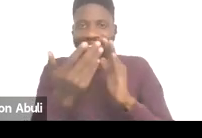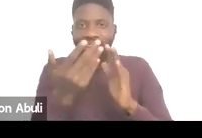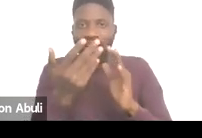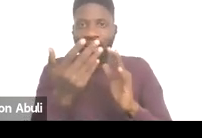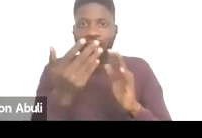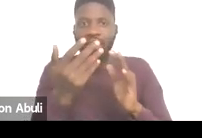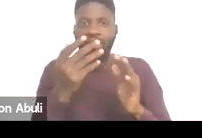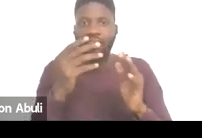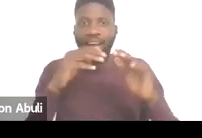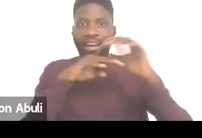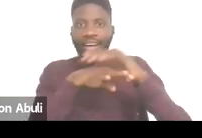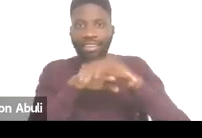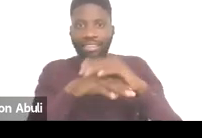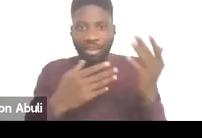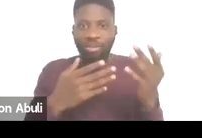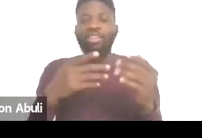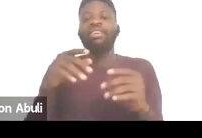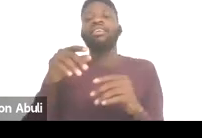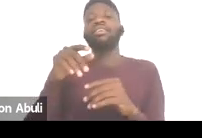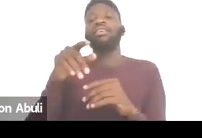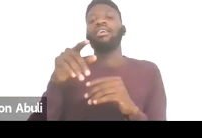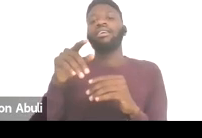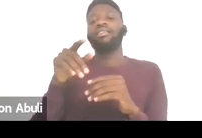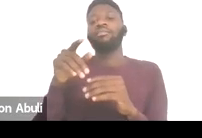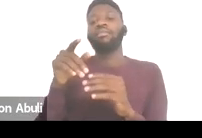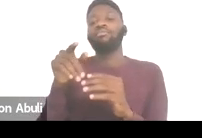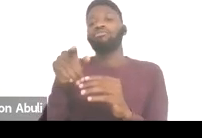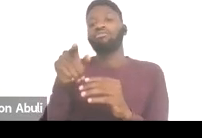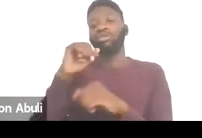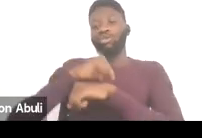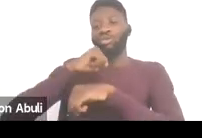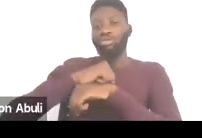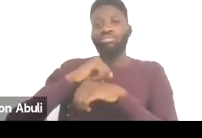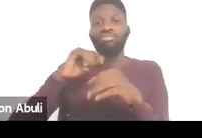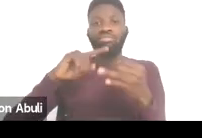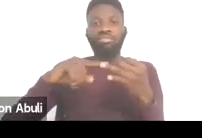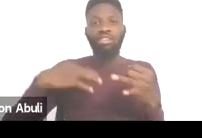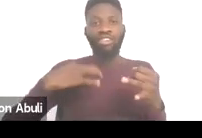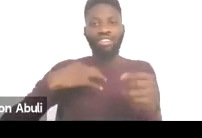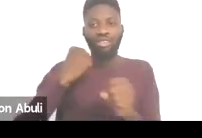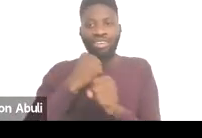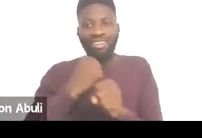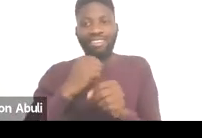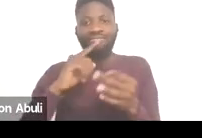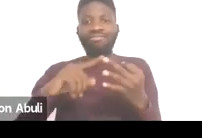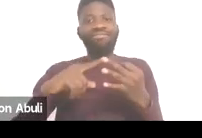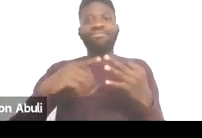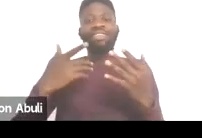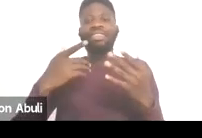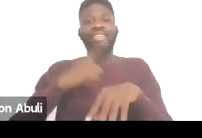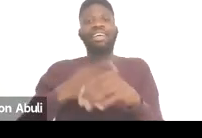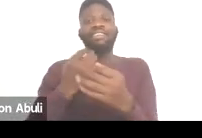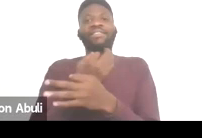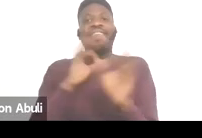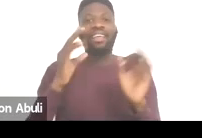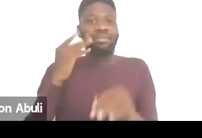school, volunteer work, or leisure experiences. If you're looking towards getting a job